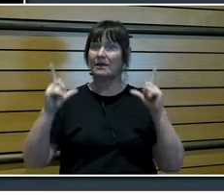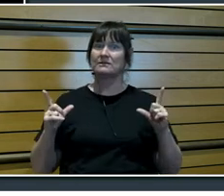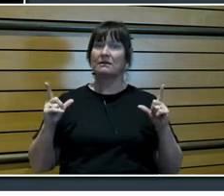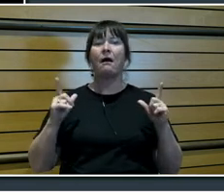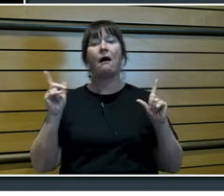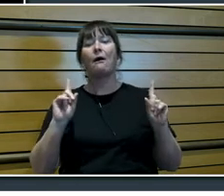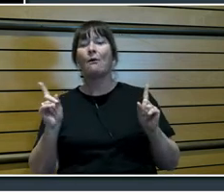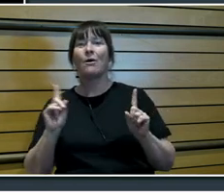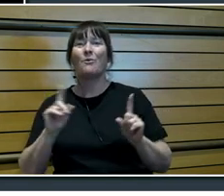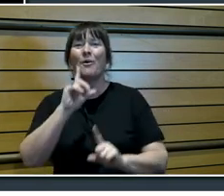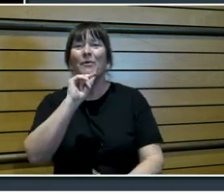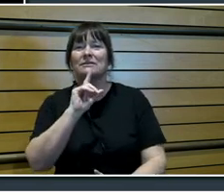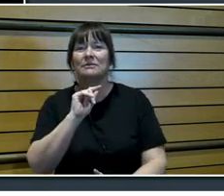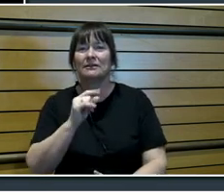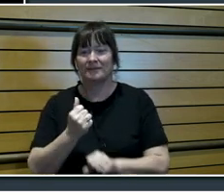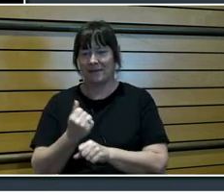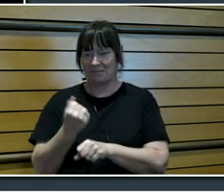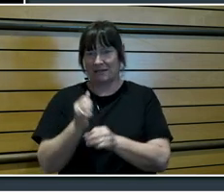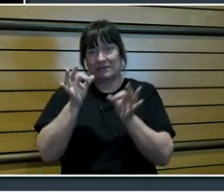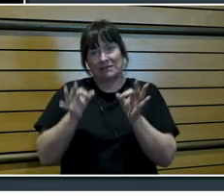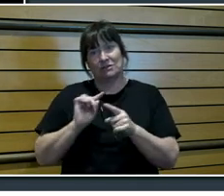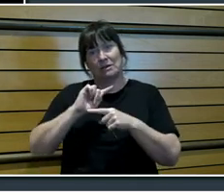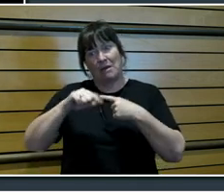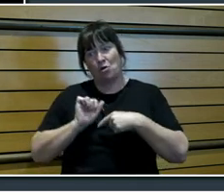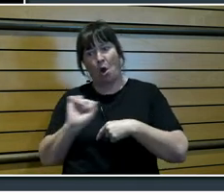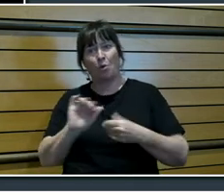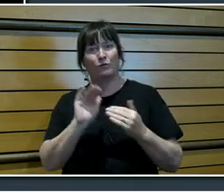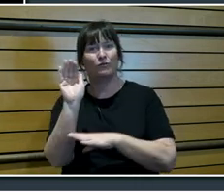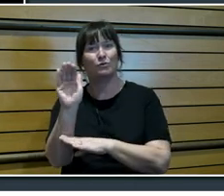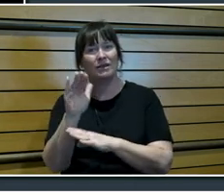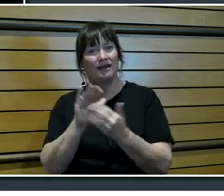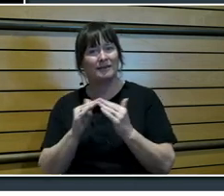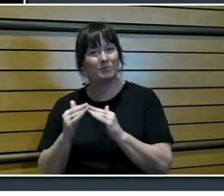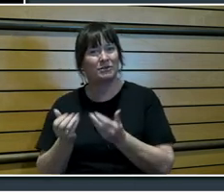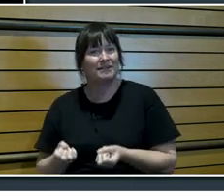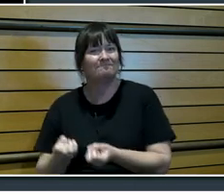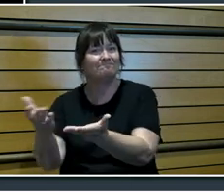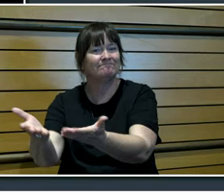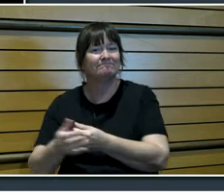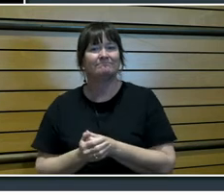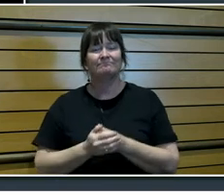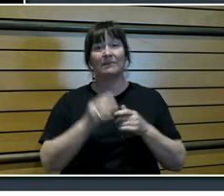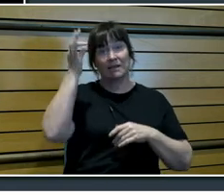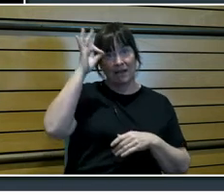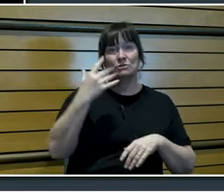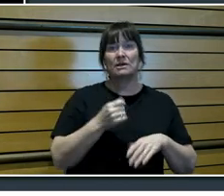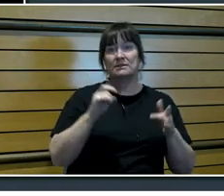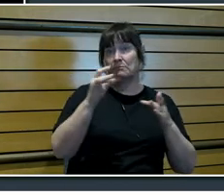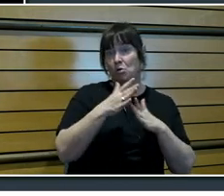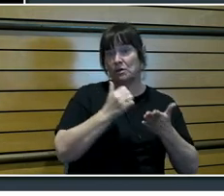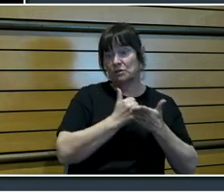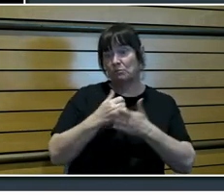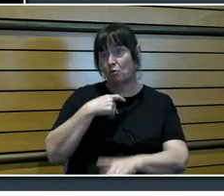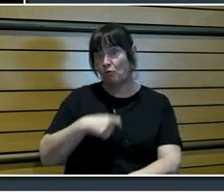possibility that they can determine their own future. The council has a key support role